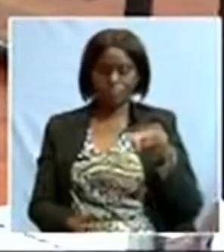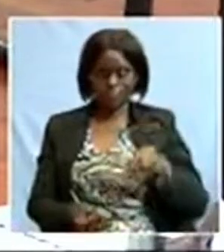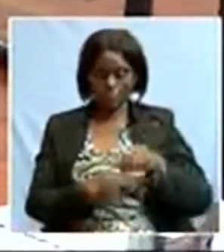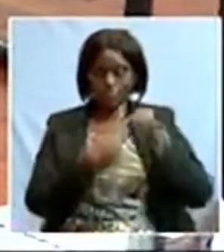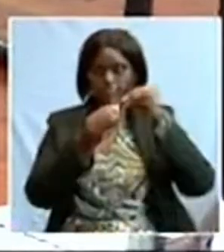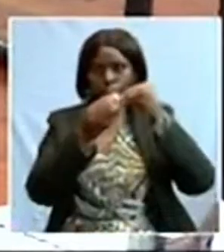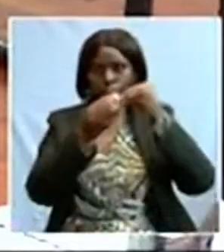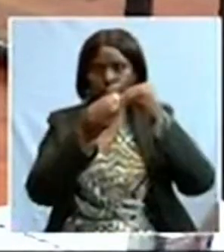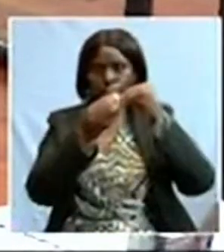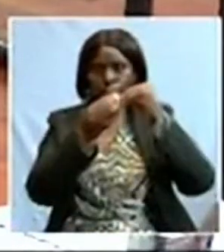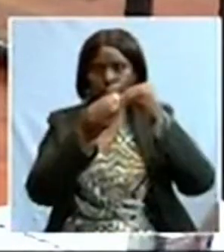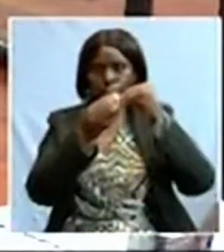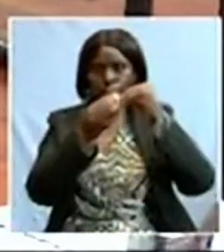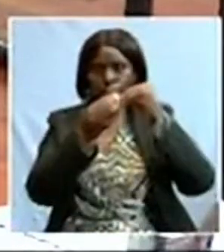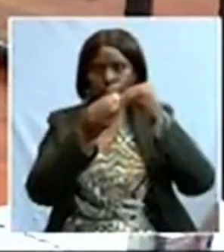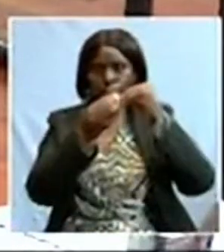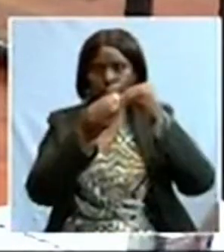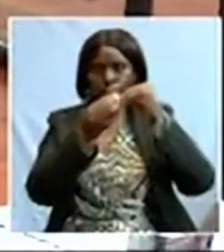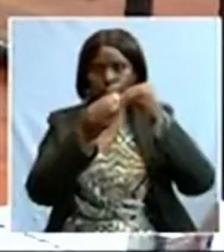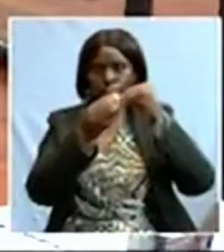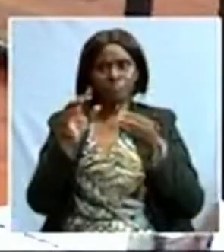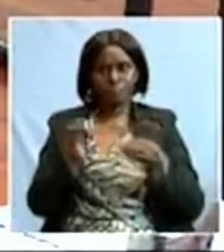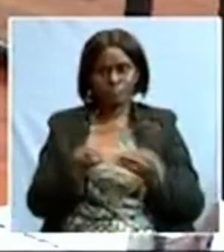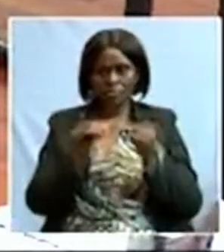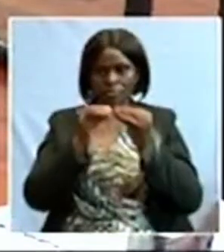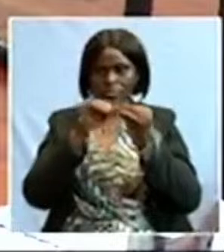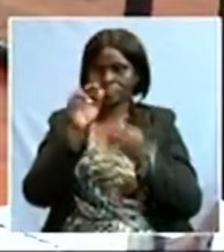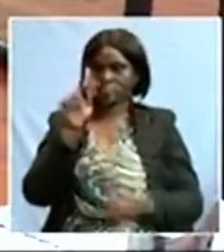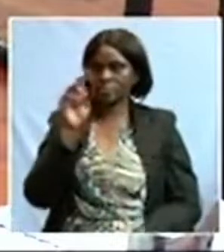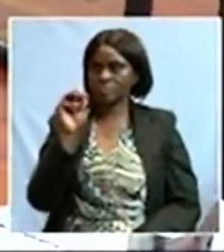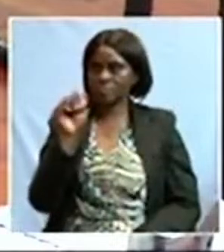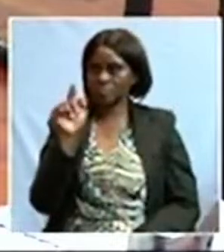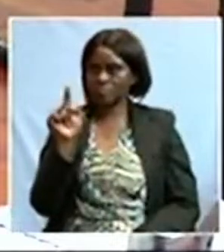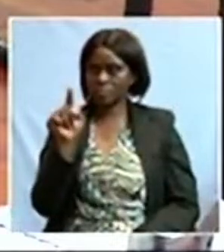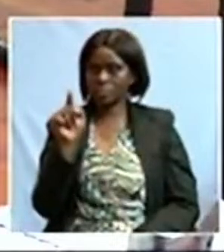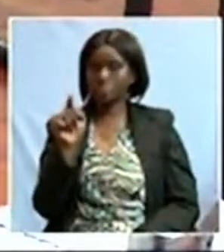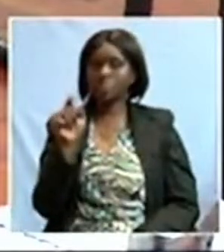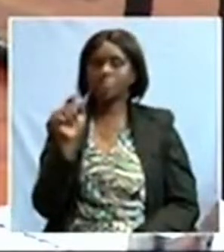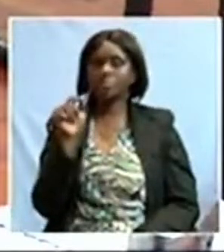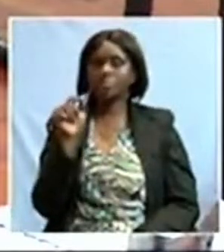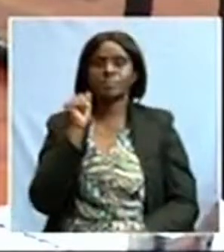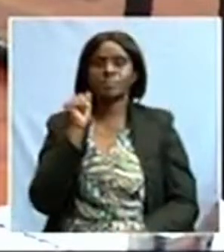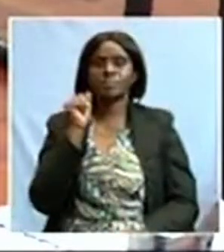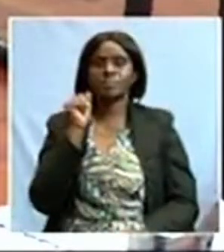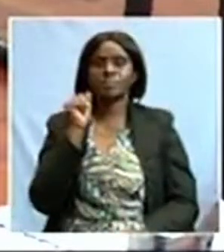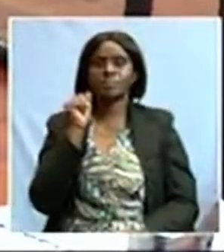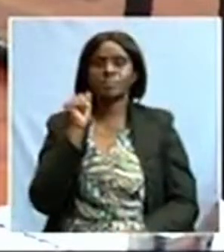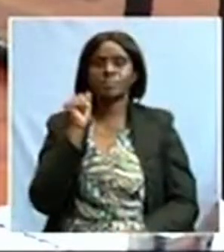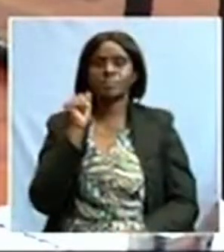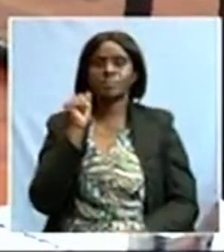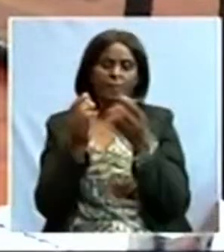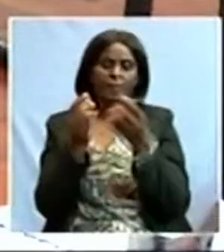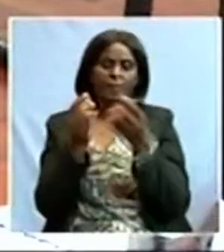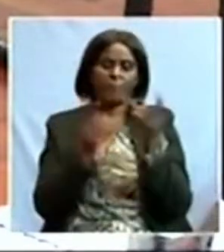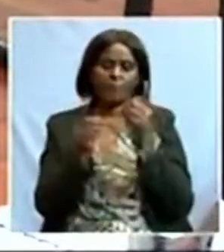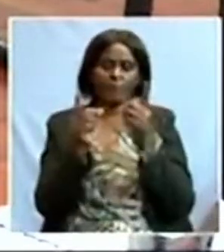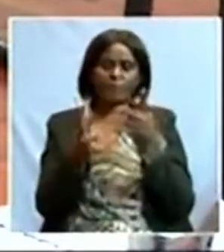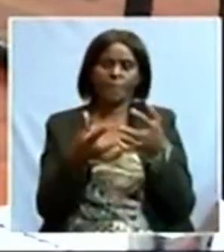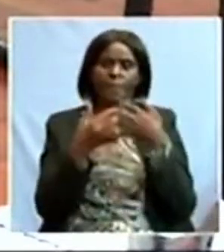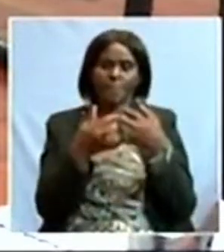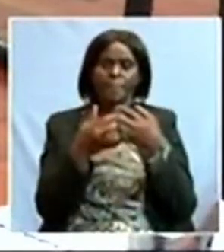length, Chair, I must indicate that the total length that might have been done, I'll seek the emergence of my Director